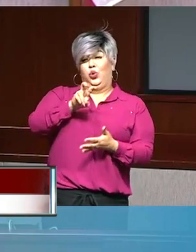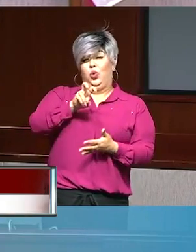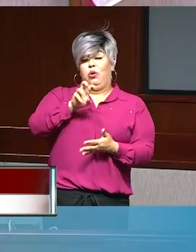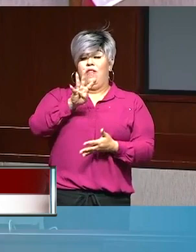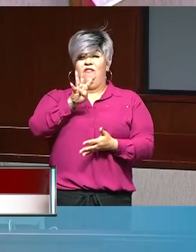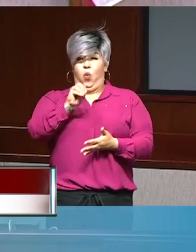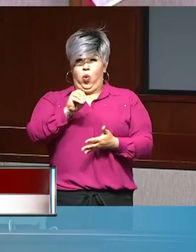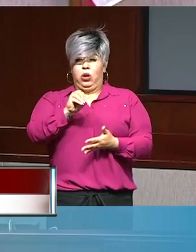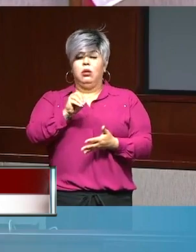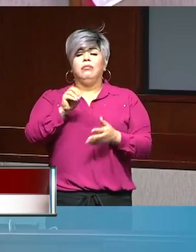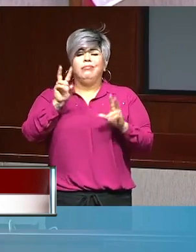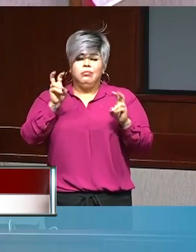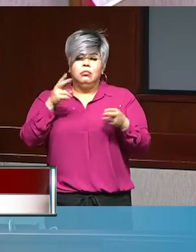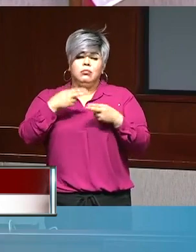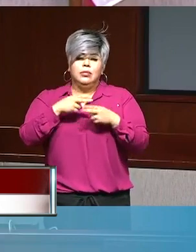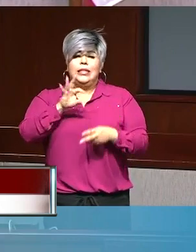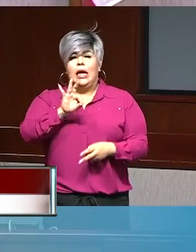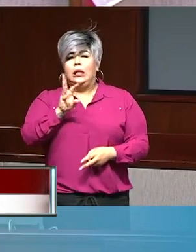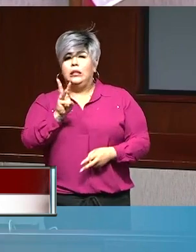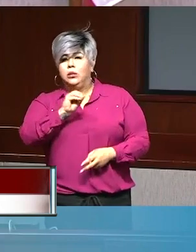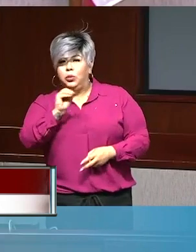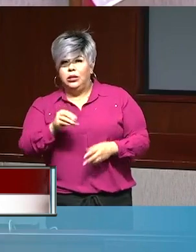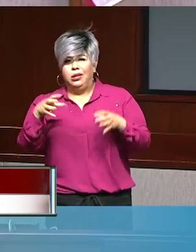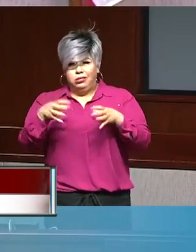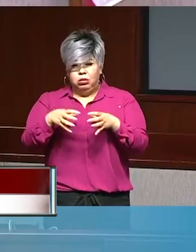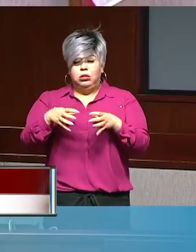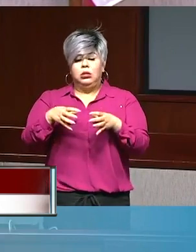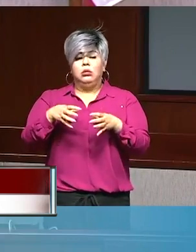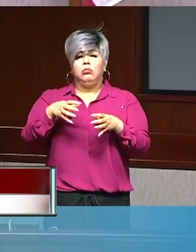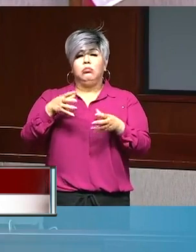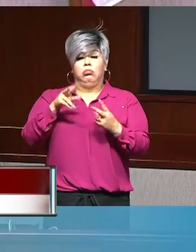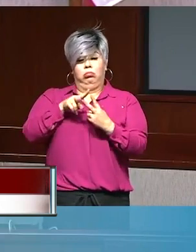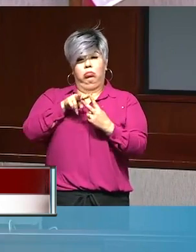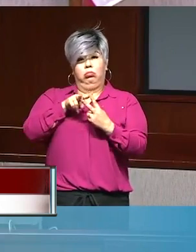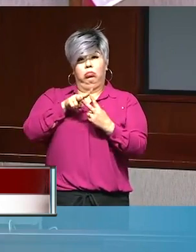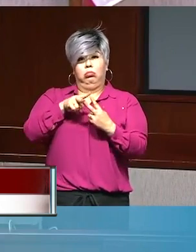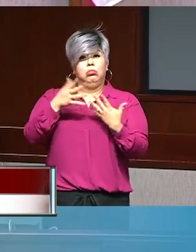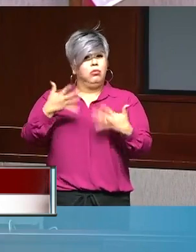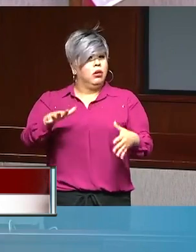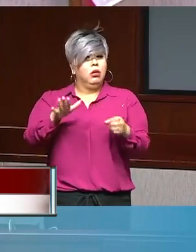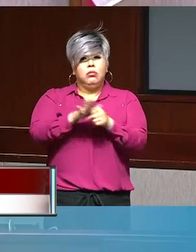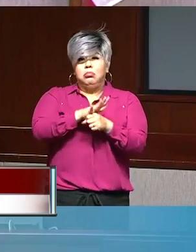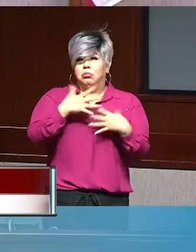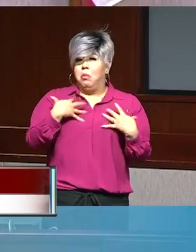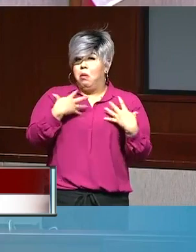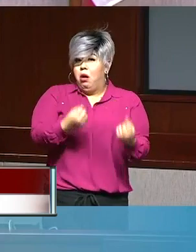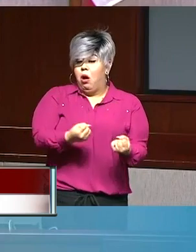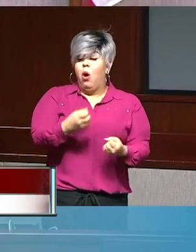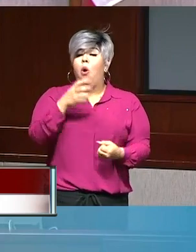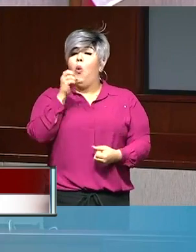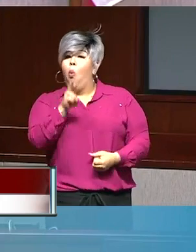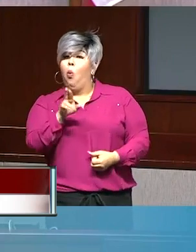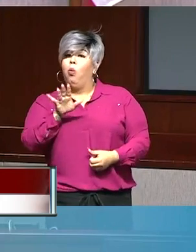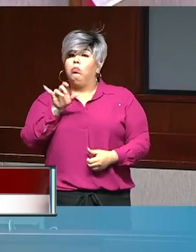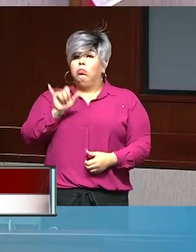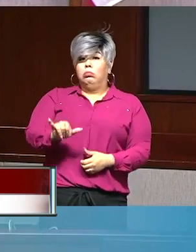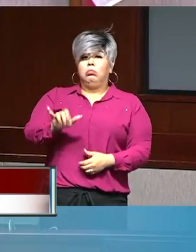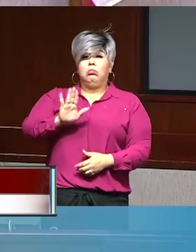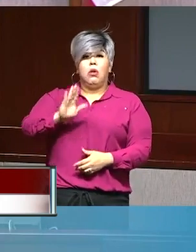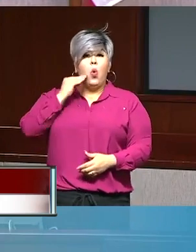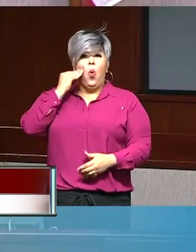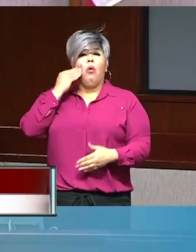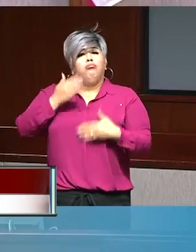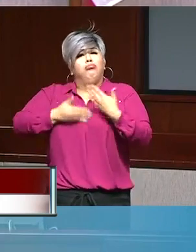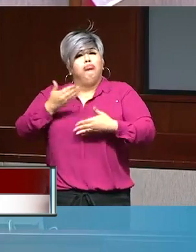3,240 or 96% of those have either fully recovered or are currently recovering at home,